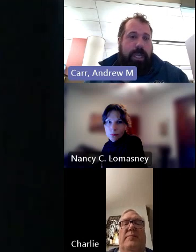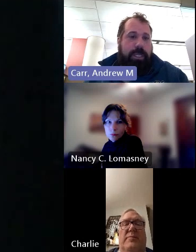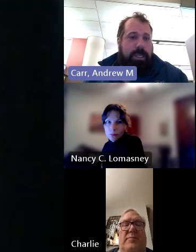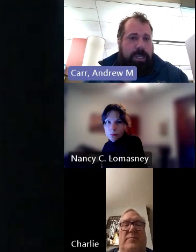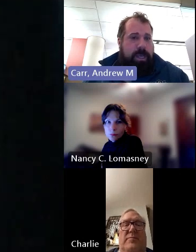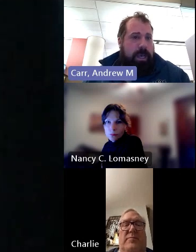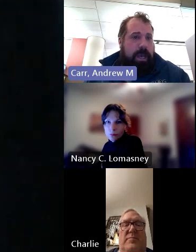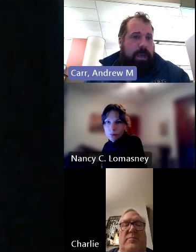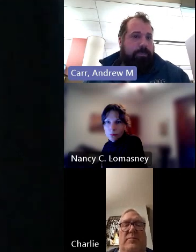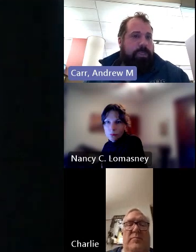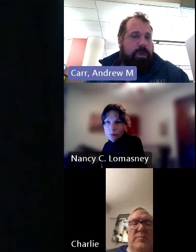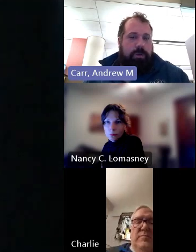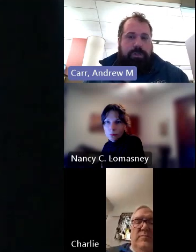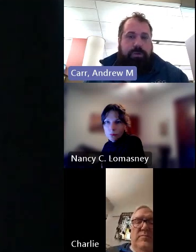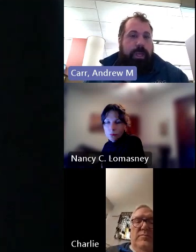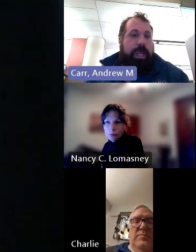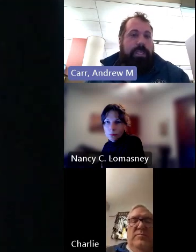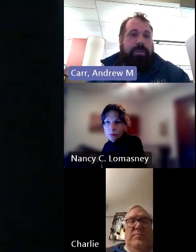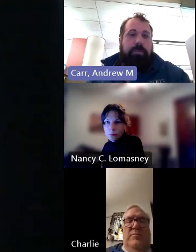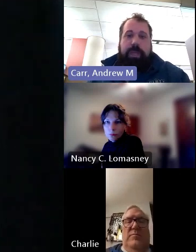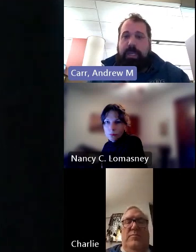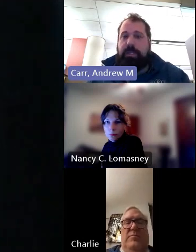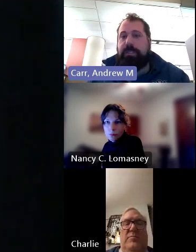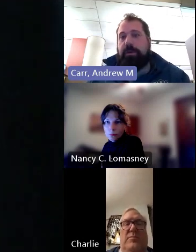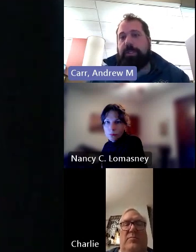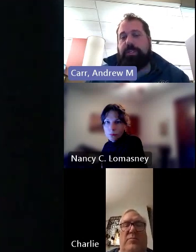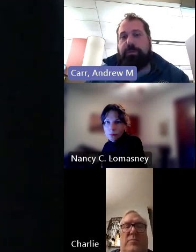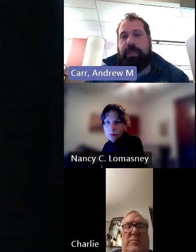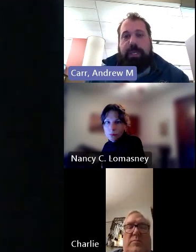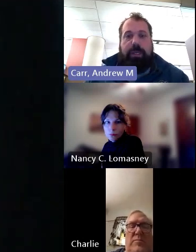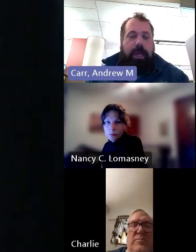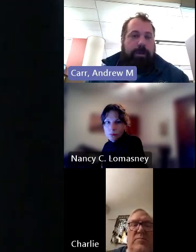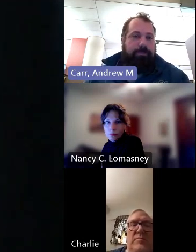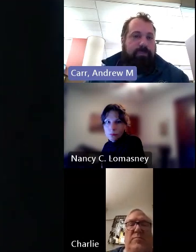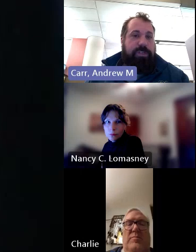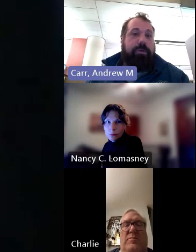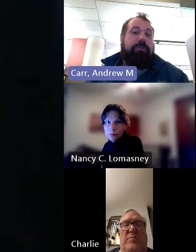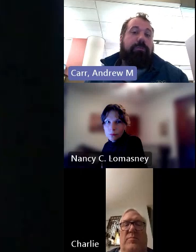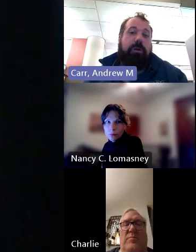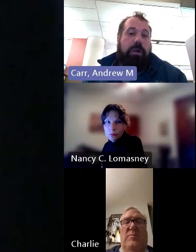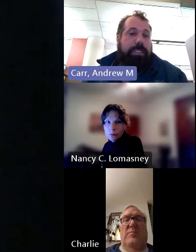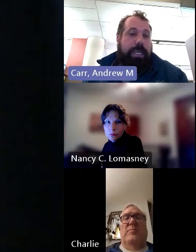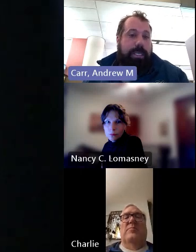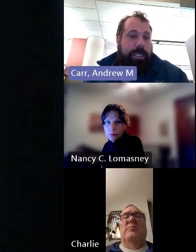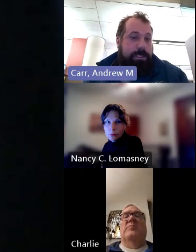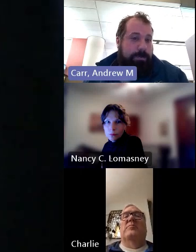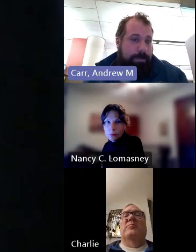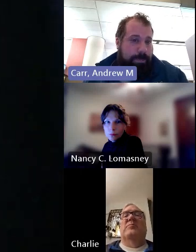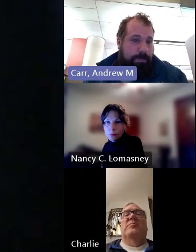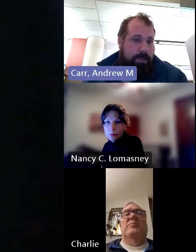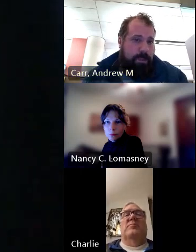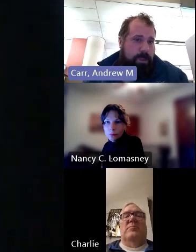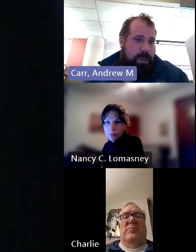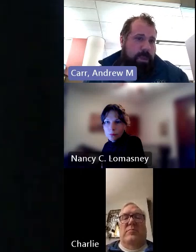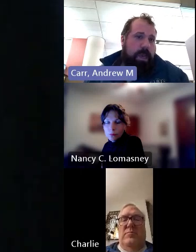here tonight. Her screen has been pinned, so it should be visible for all attendees.